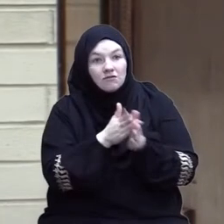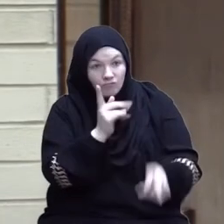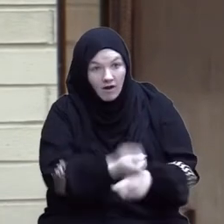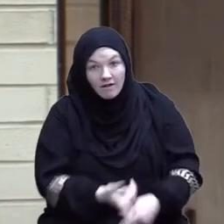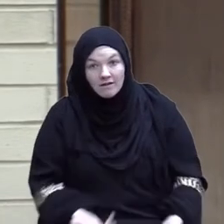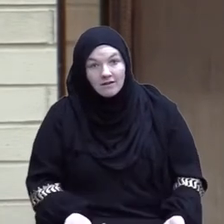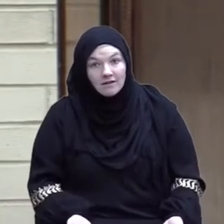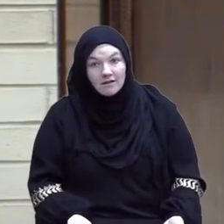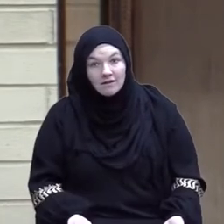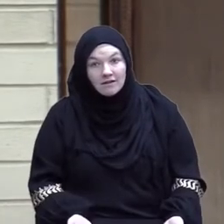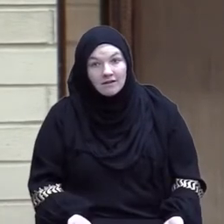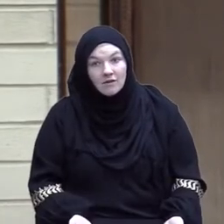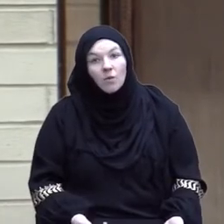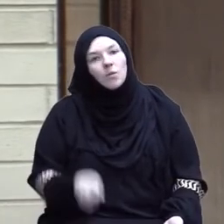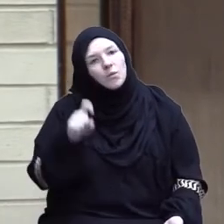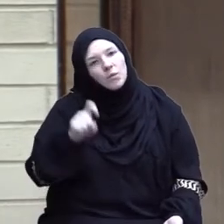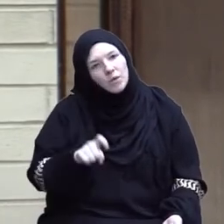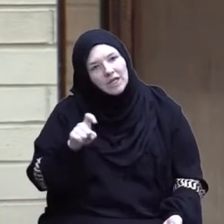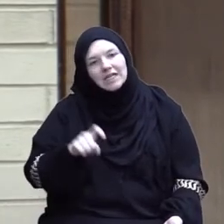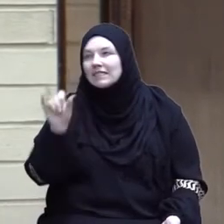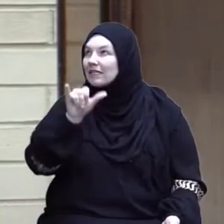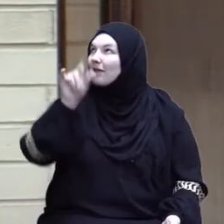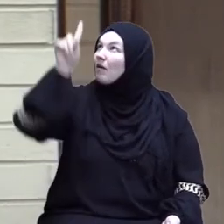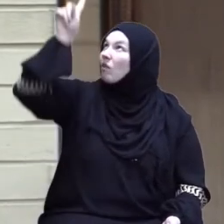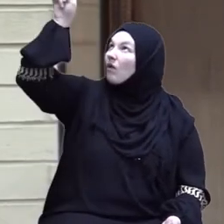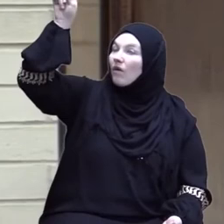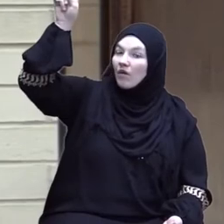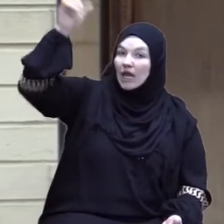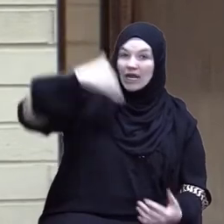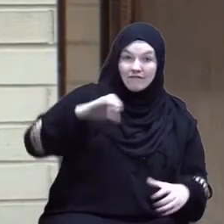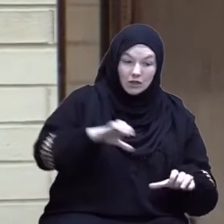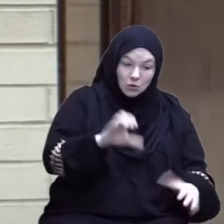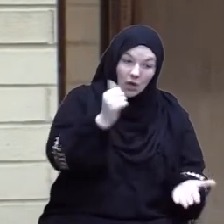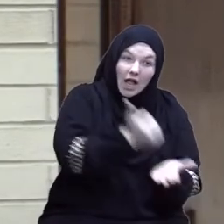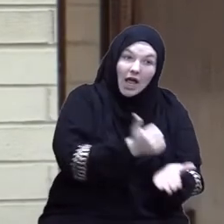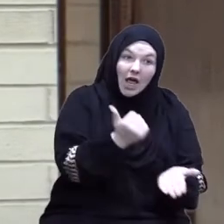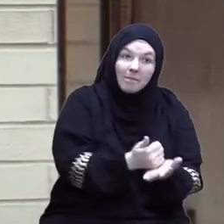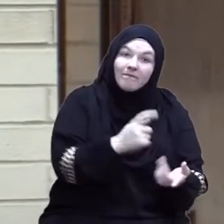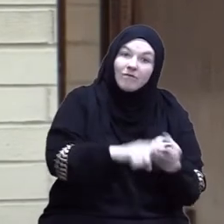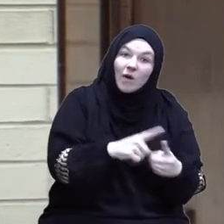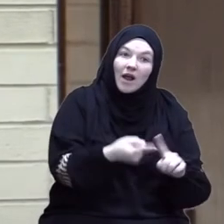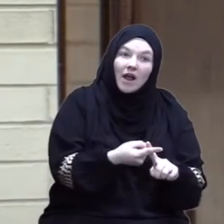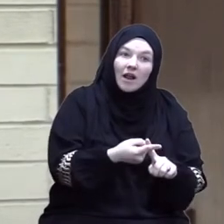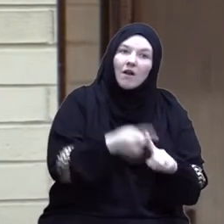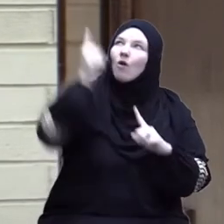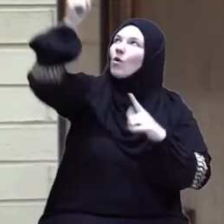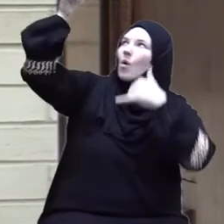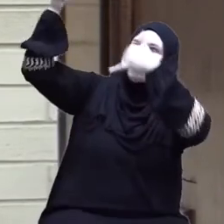right? We need to appreciate the reward of what Allah's inviting us to do.